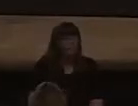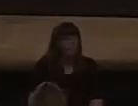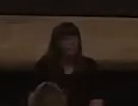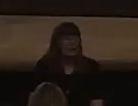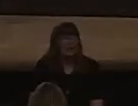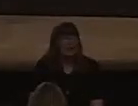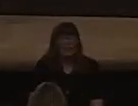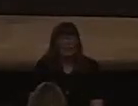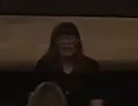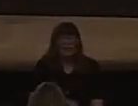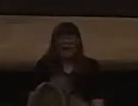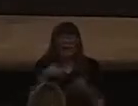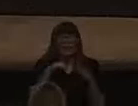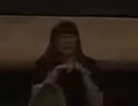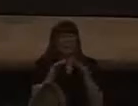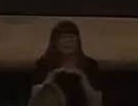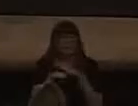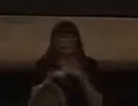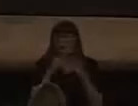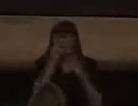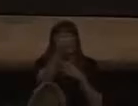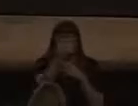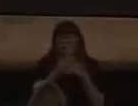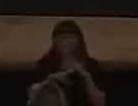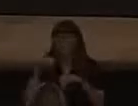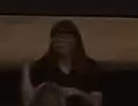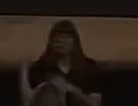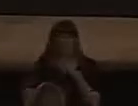difficulty finding accessible entrances and exits.